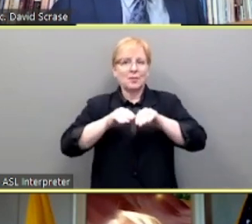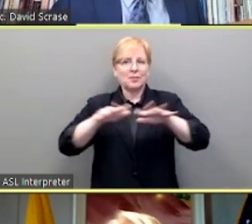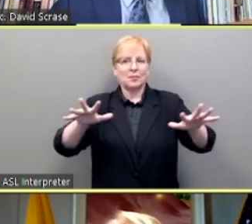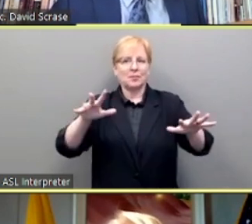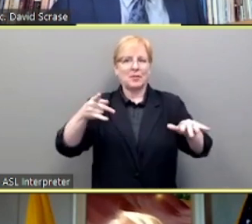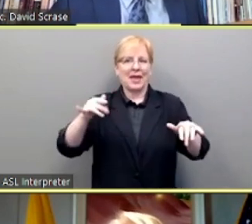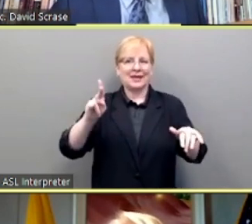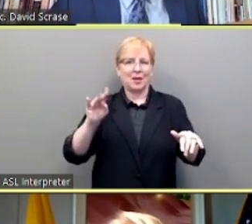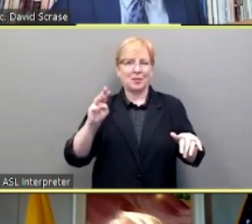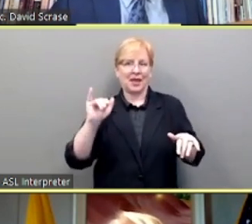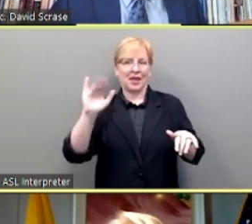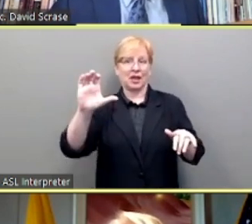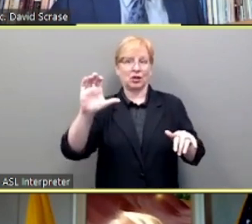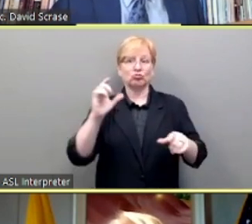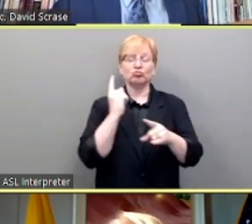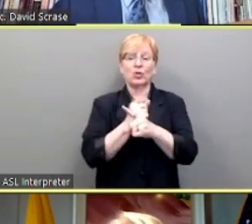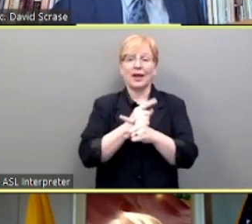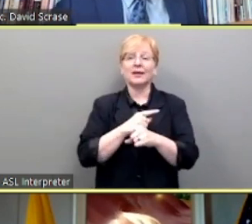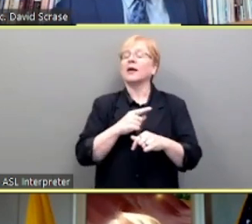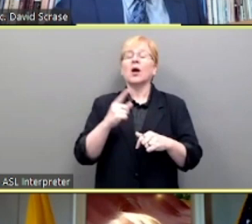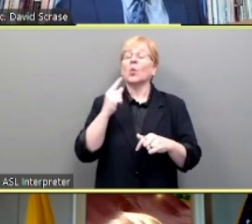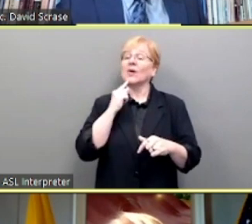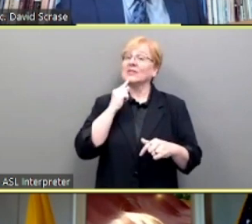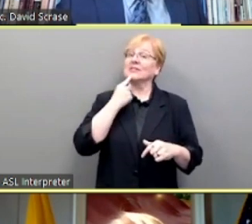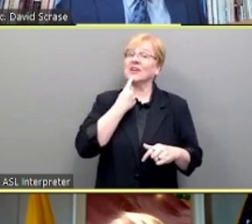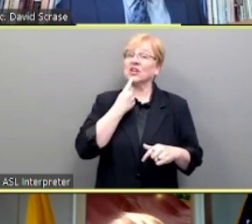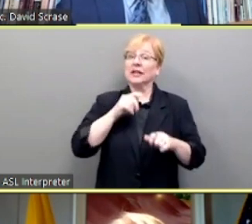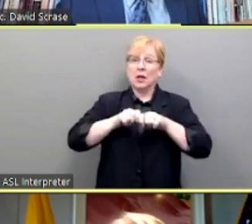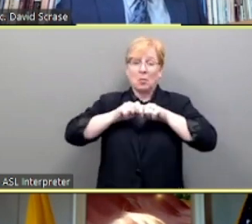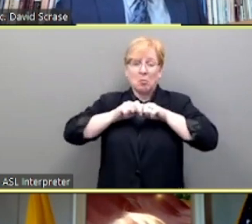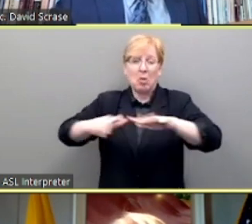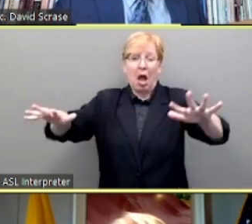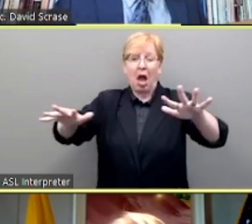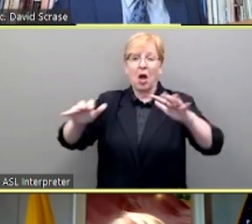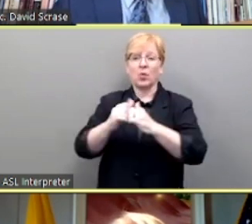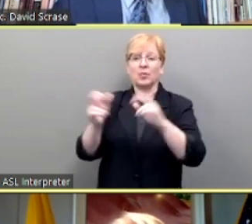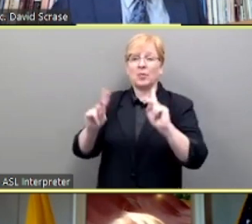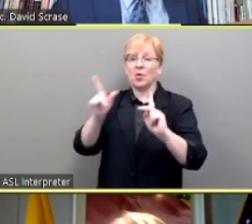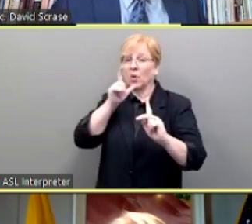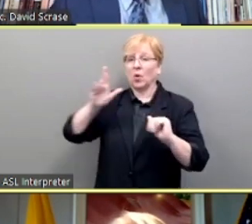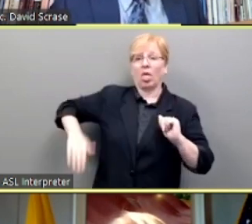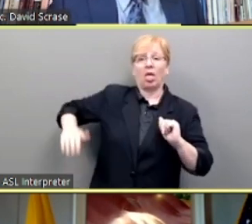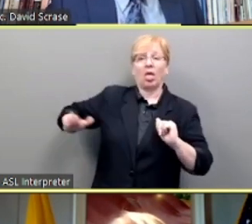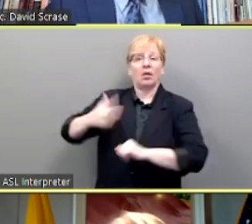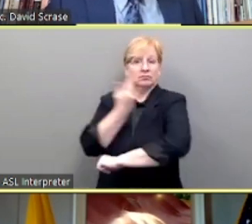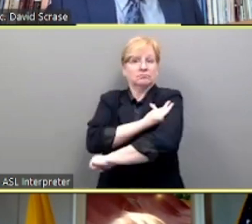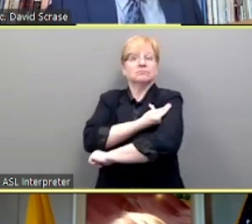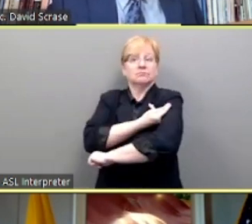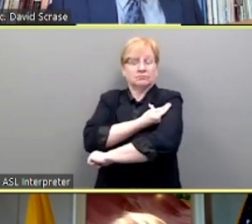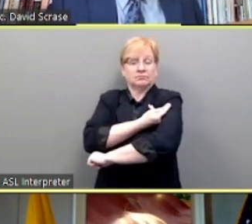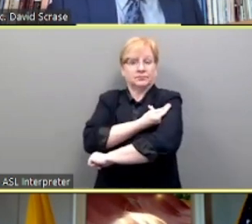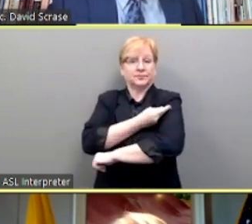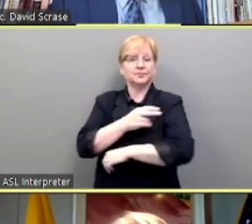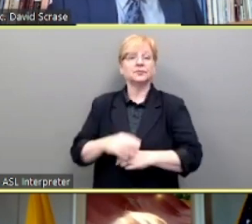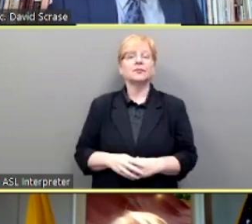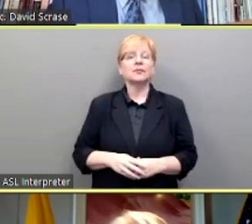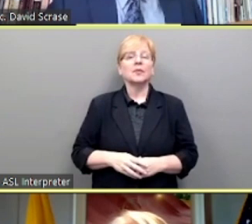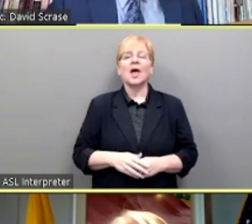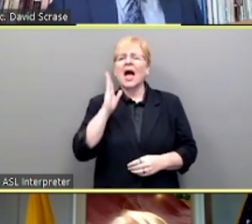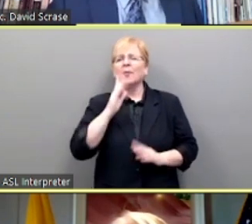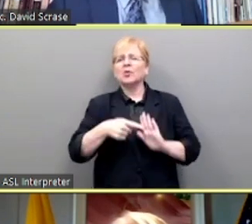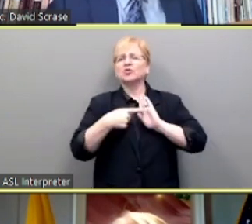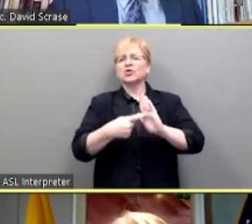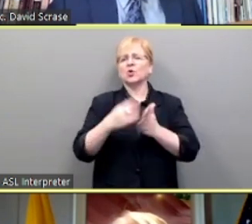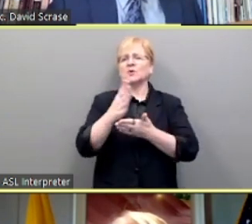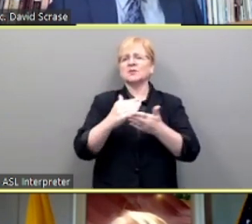pandemic amongst the unvaccinated. We are there now. And I think some of the information I'm going to show you about hospitals, I think will be